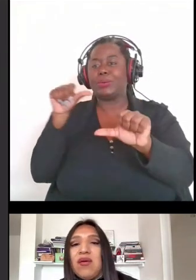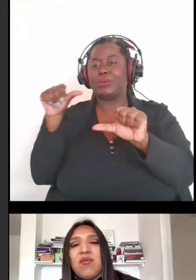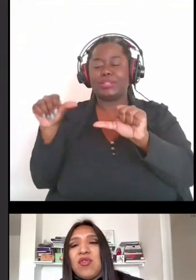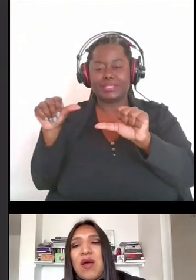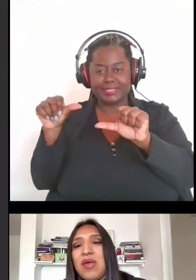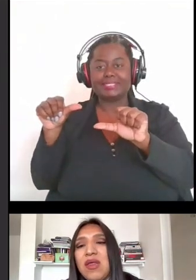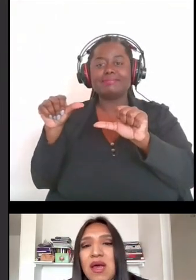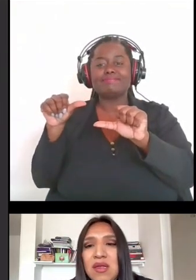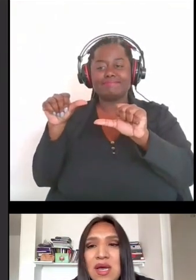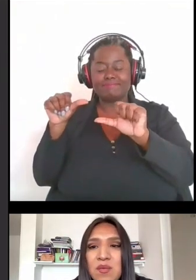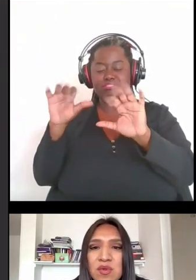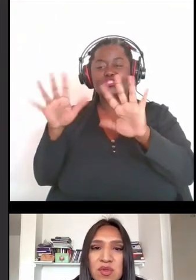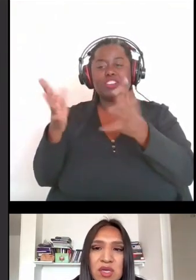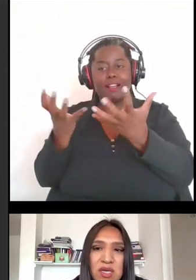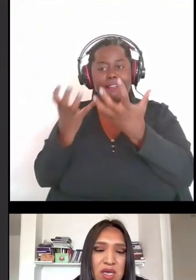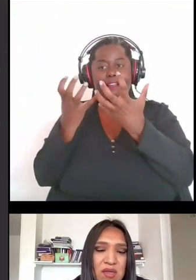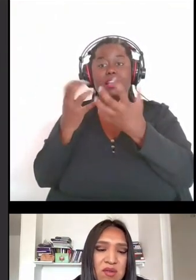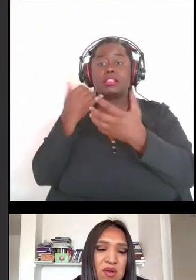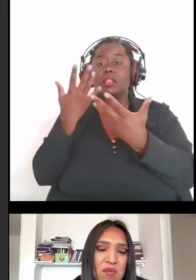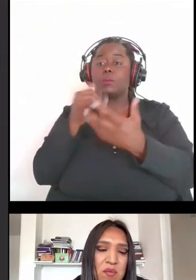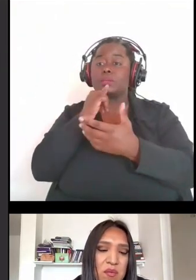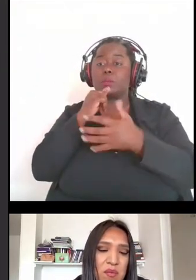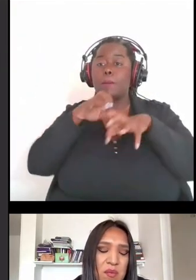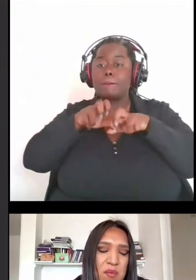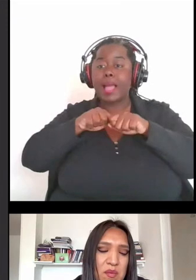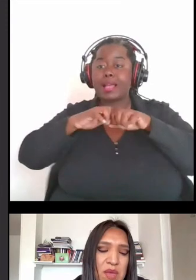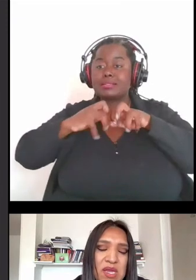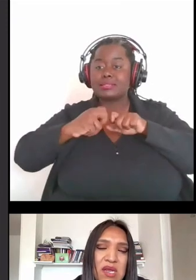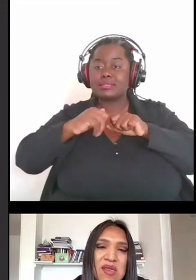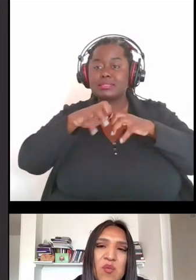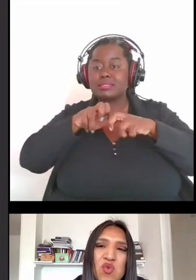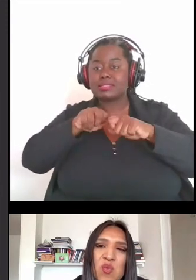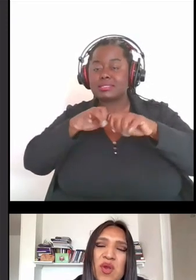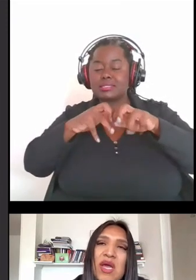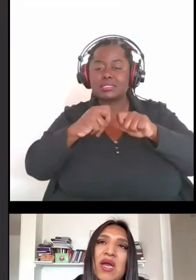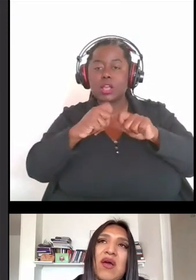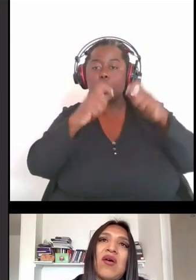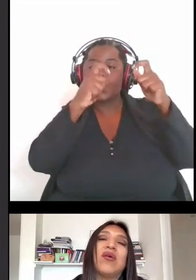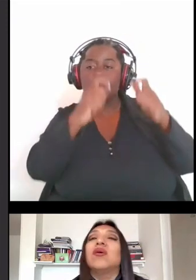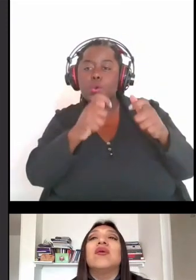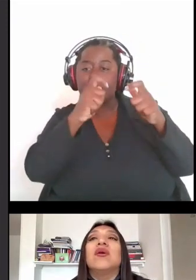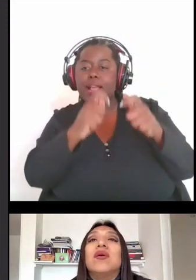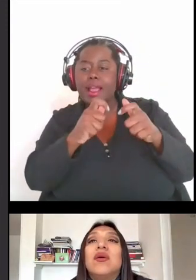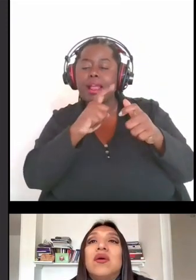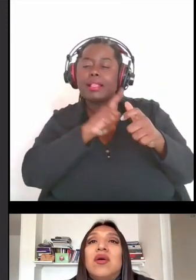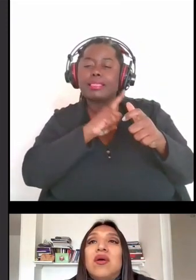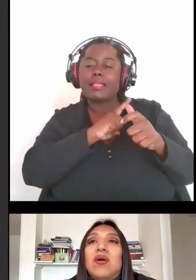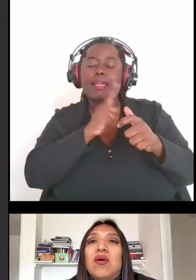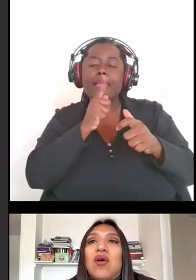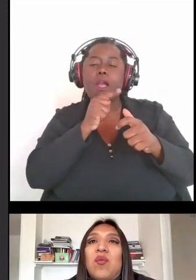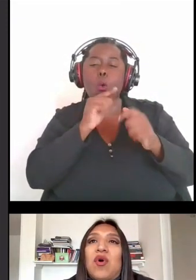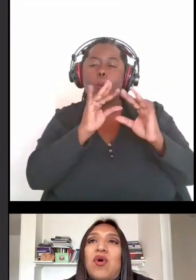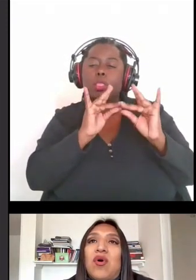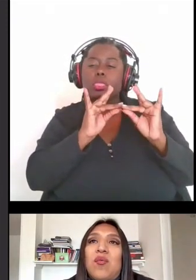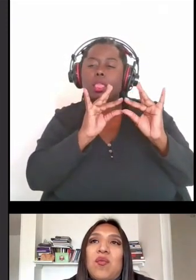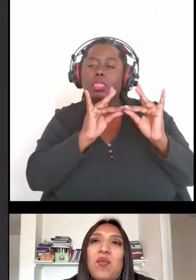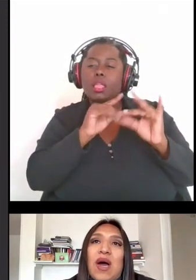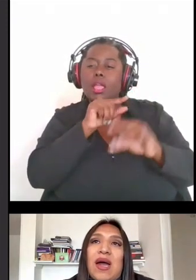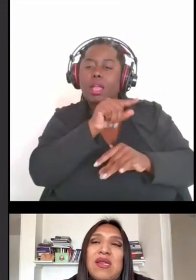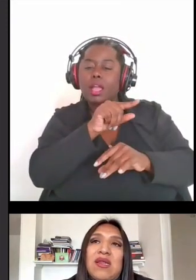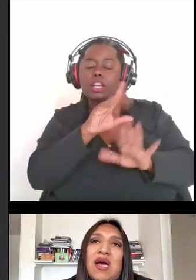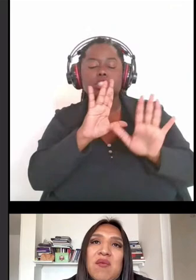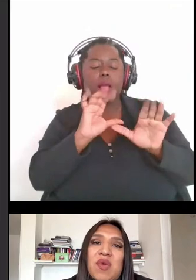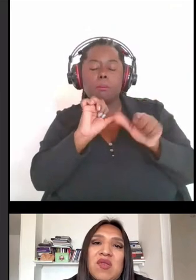some Vitality into it so if you put this dough in a moist area you see that once again it changes